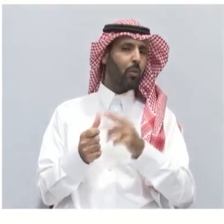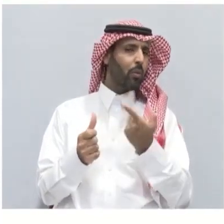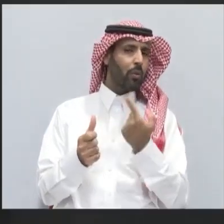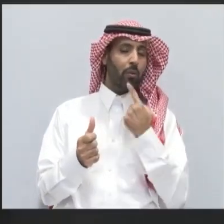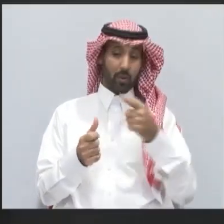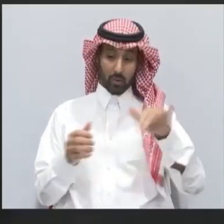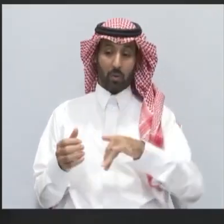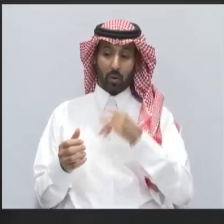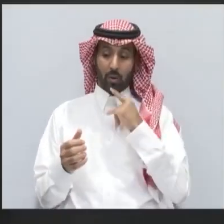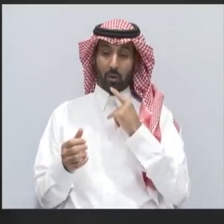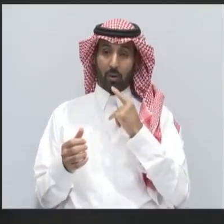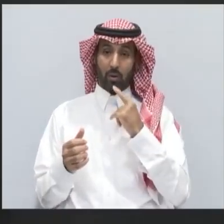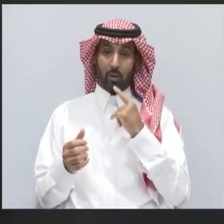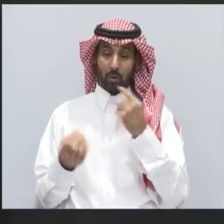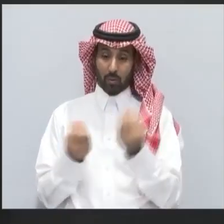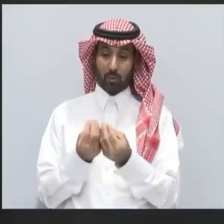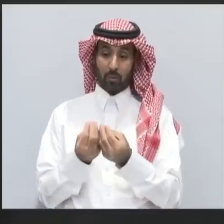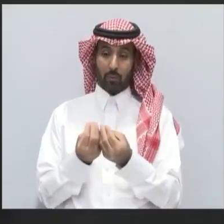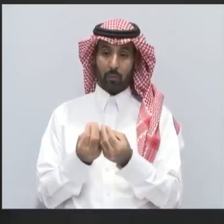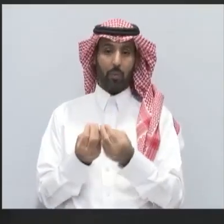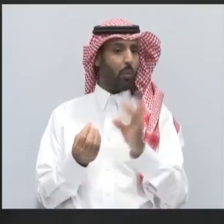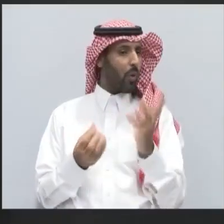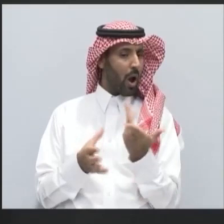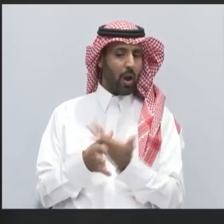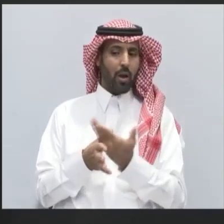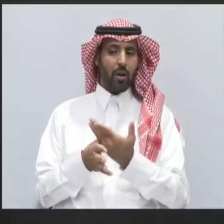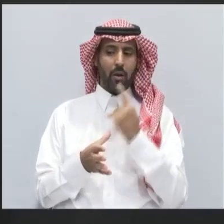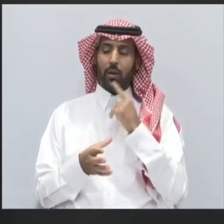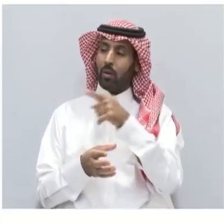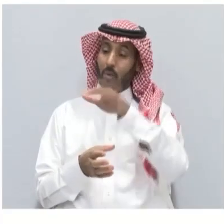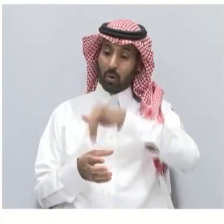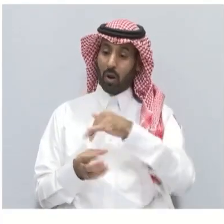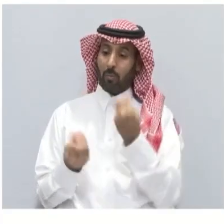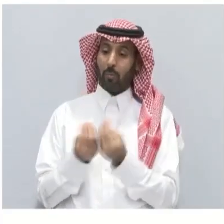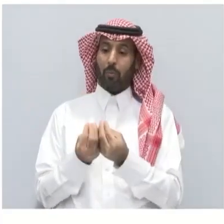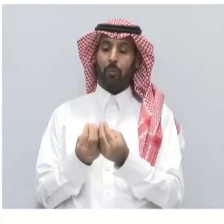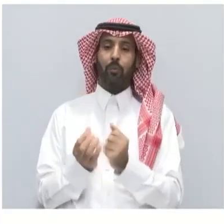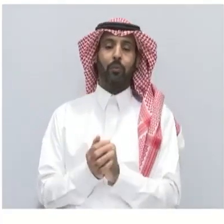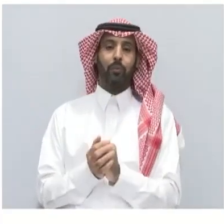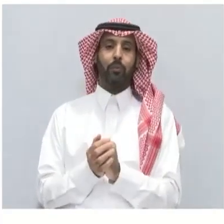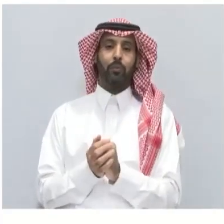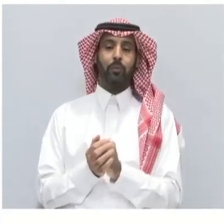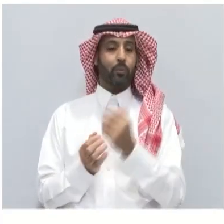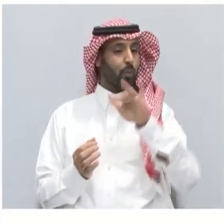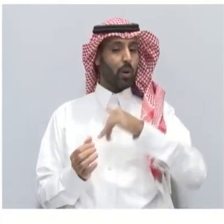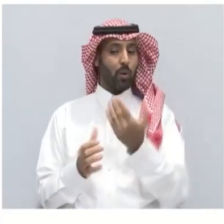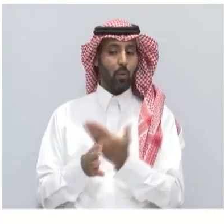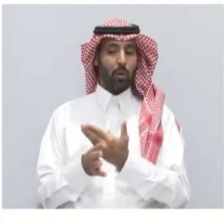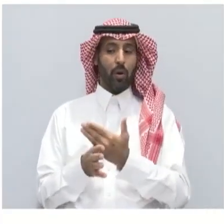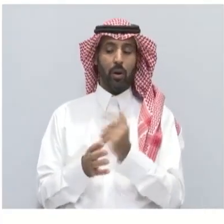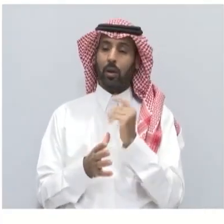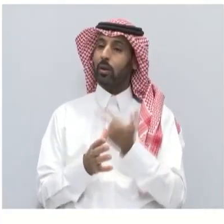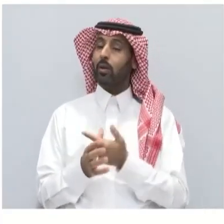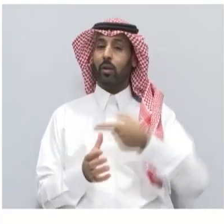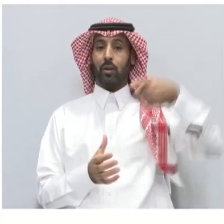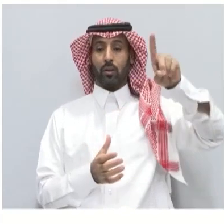here? Very good. Why didn't you come? Why didn't? Why did we choose